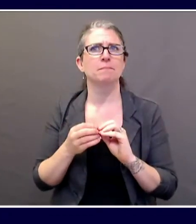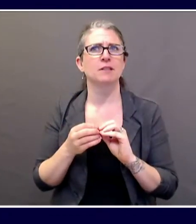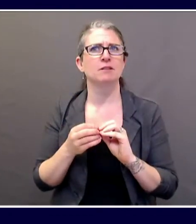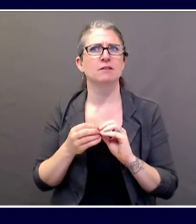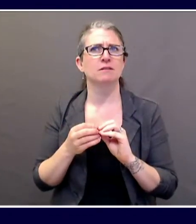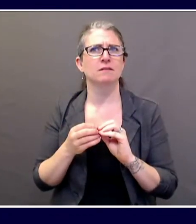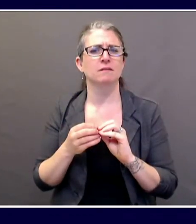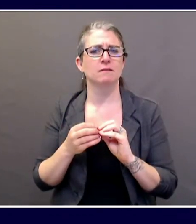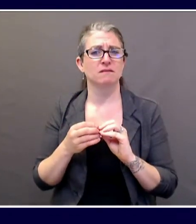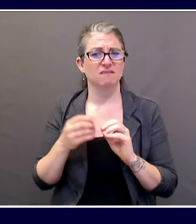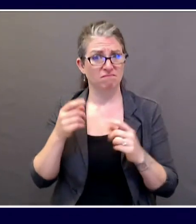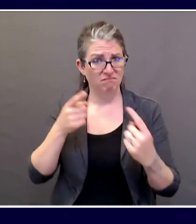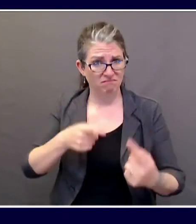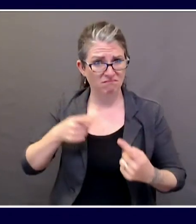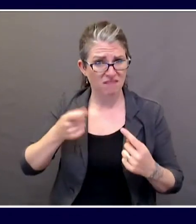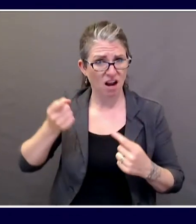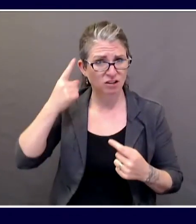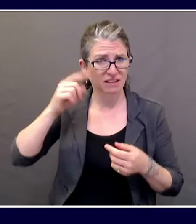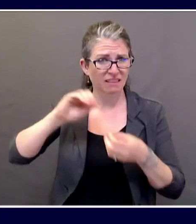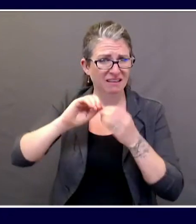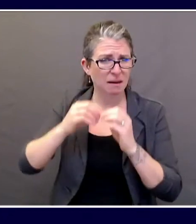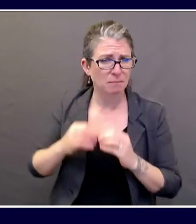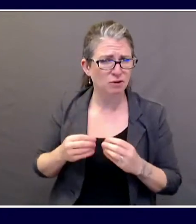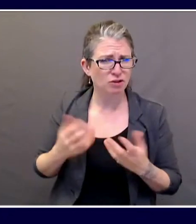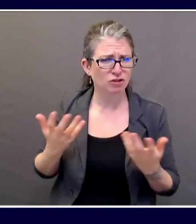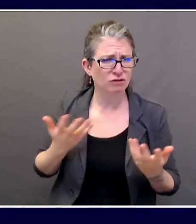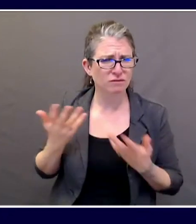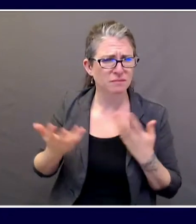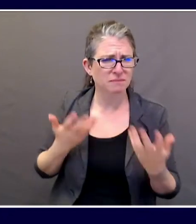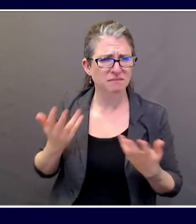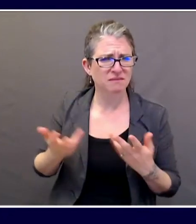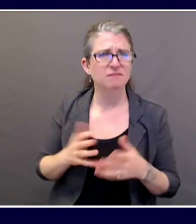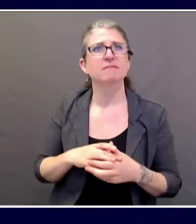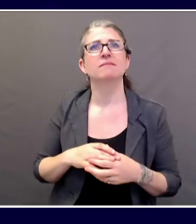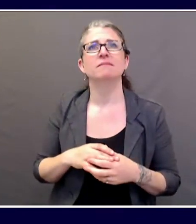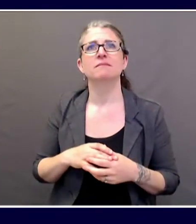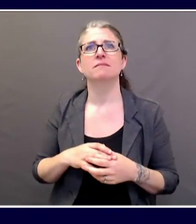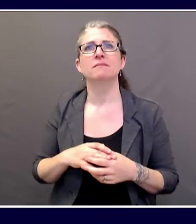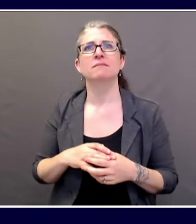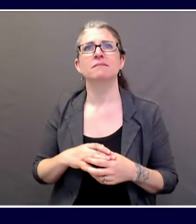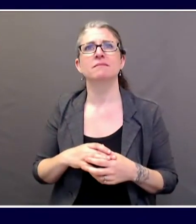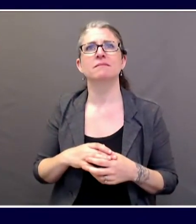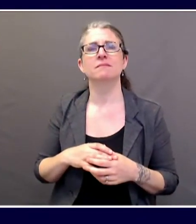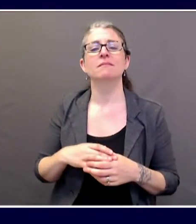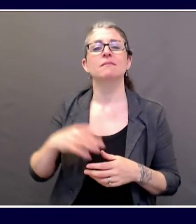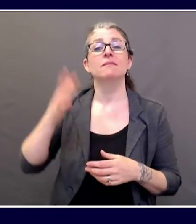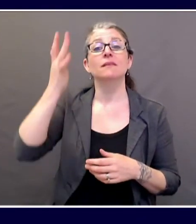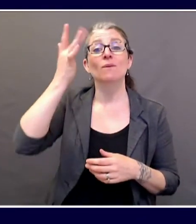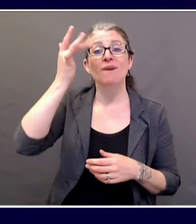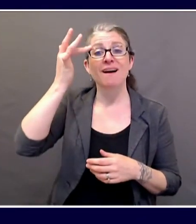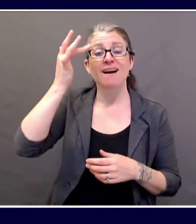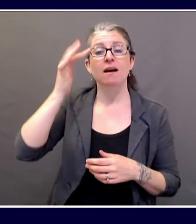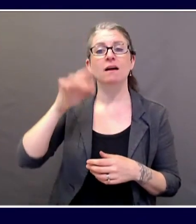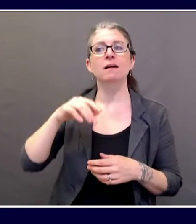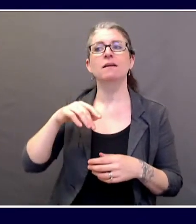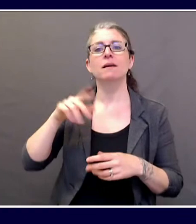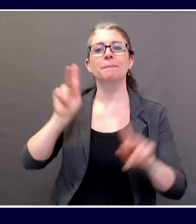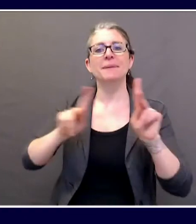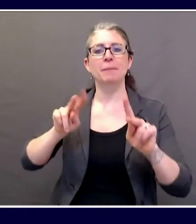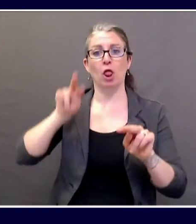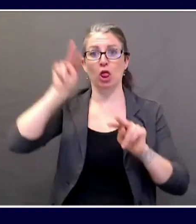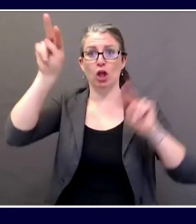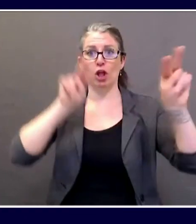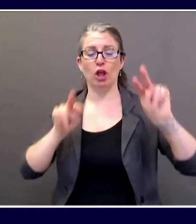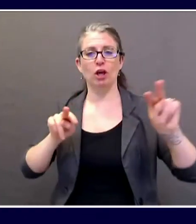different directions. Again, on one hand, there are rural counties that are leading the pack right now, like Washington and